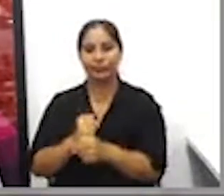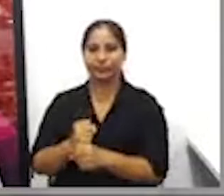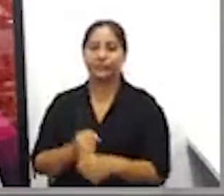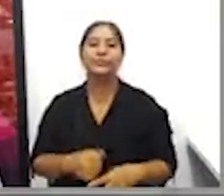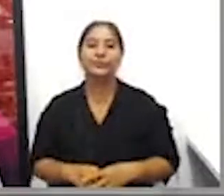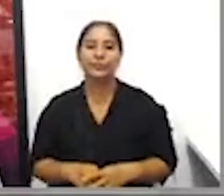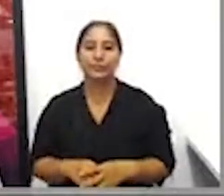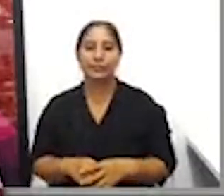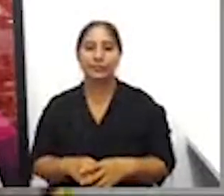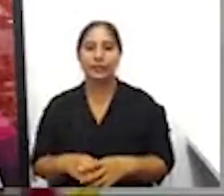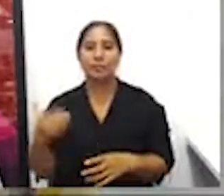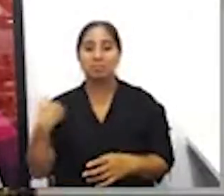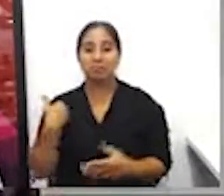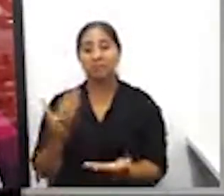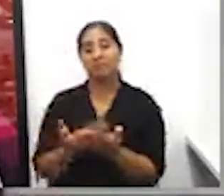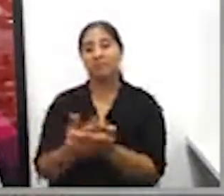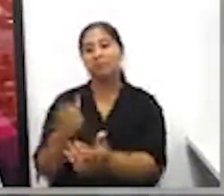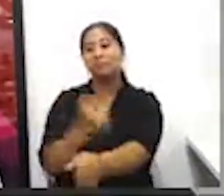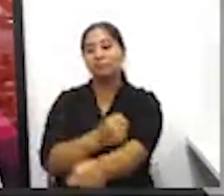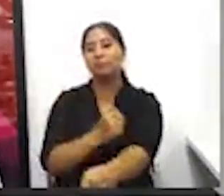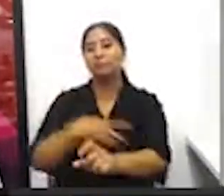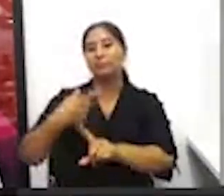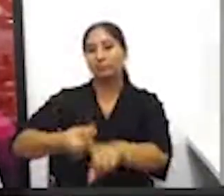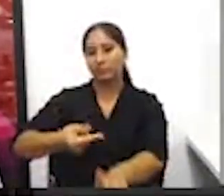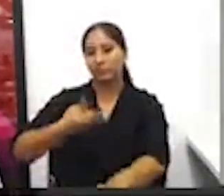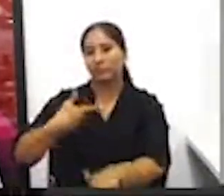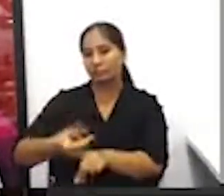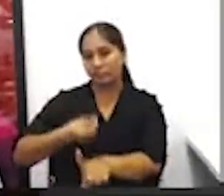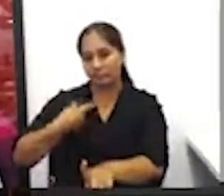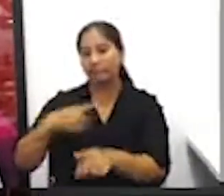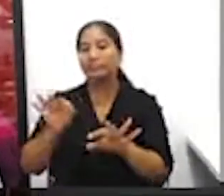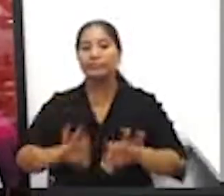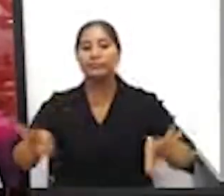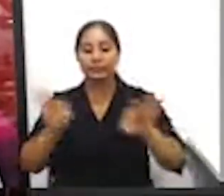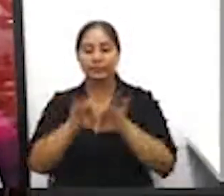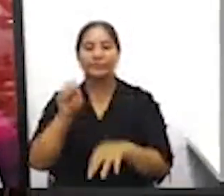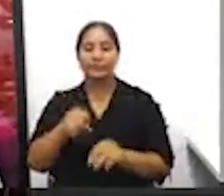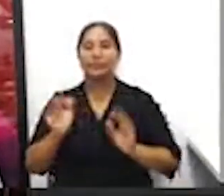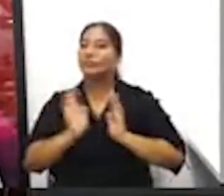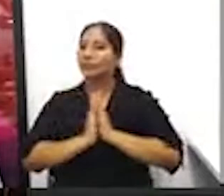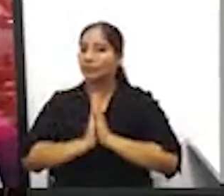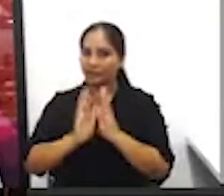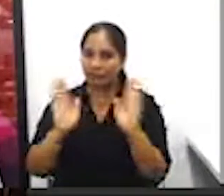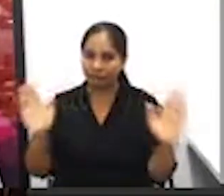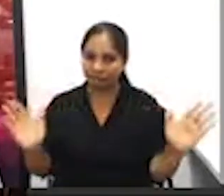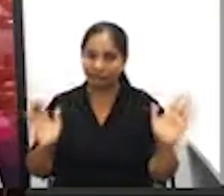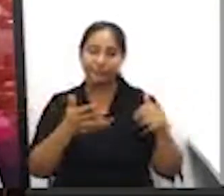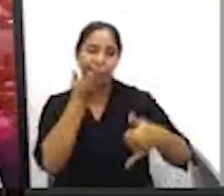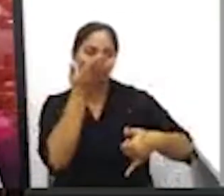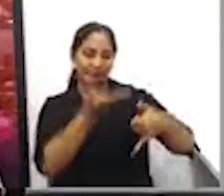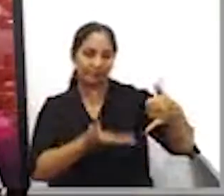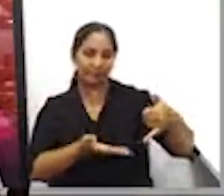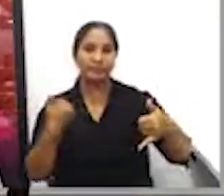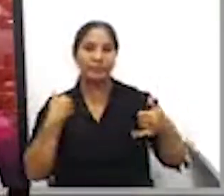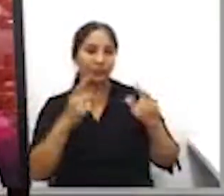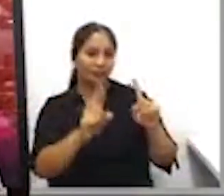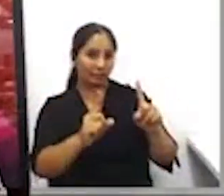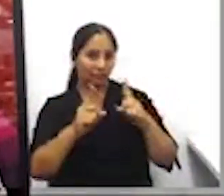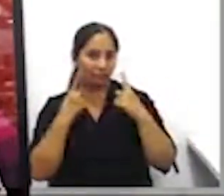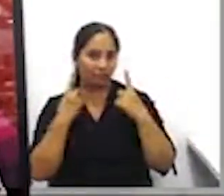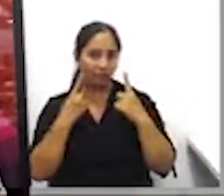Right. Thank you very much. No, such a very insightful answer. And thank you, Gorgo, for the great question as